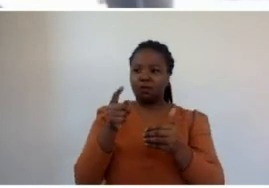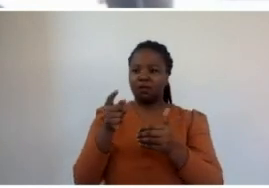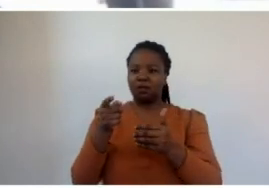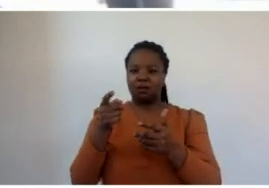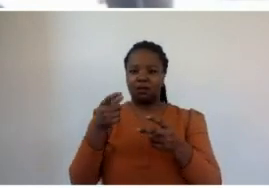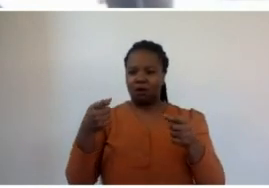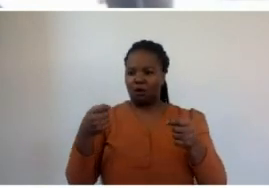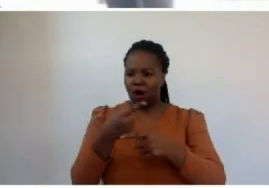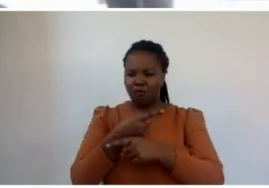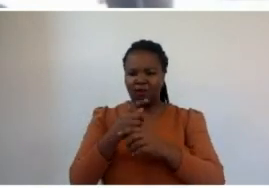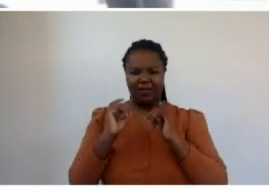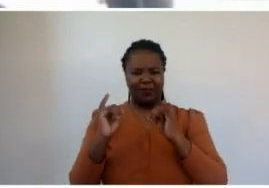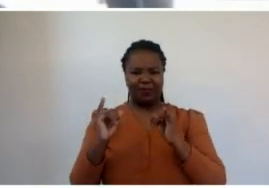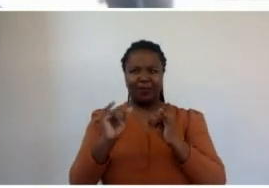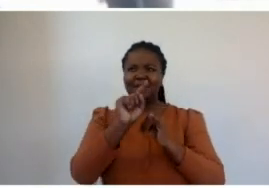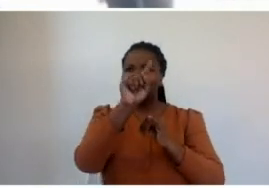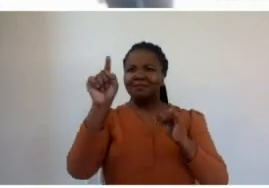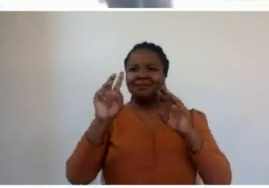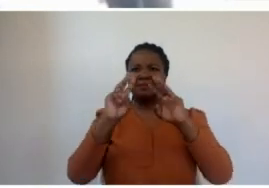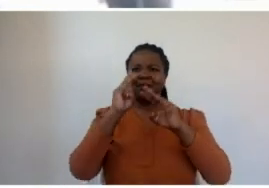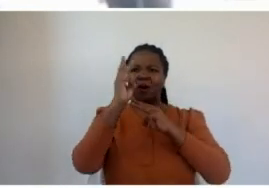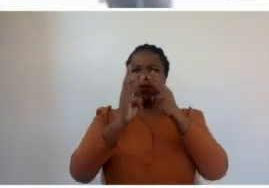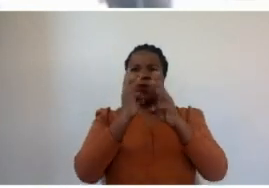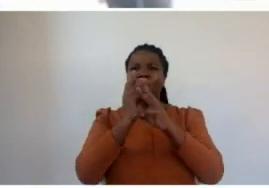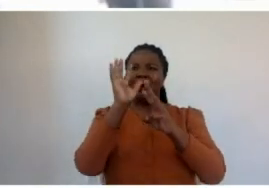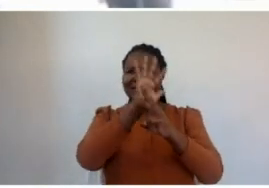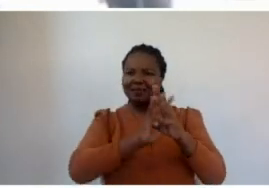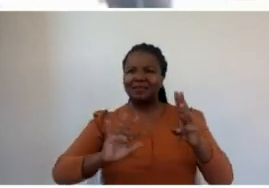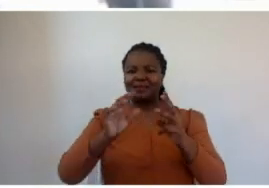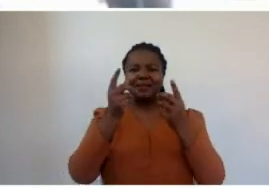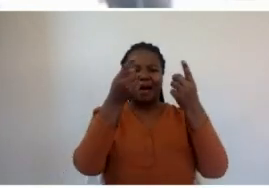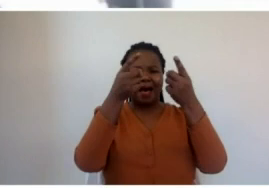parts of the world, famine, and